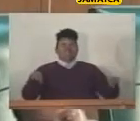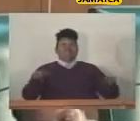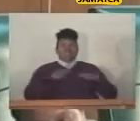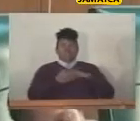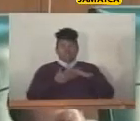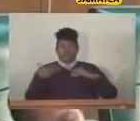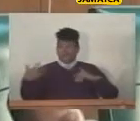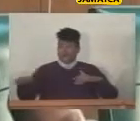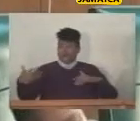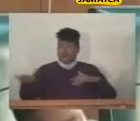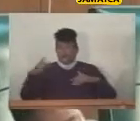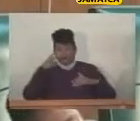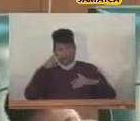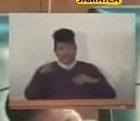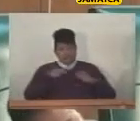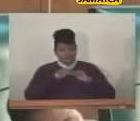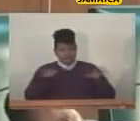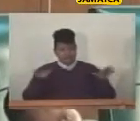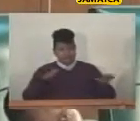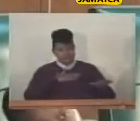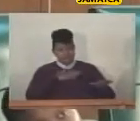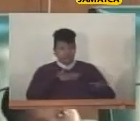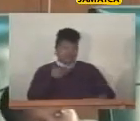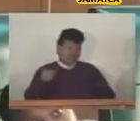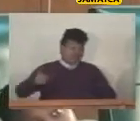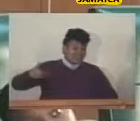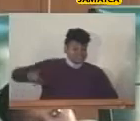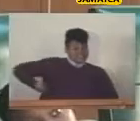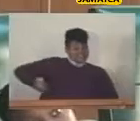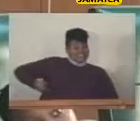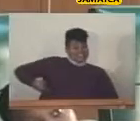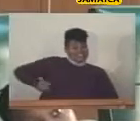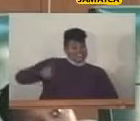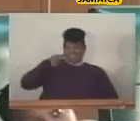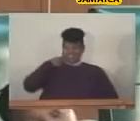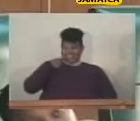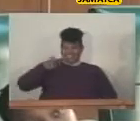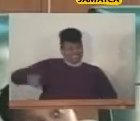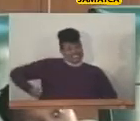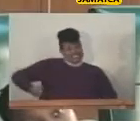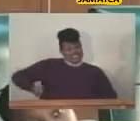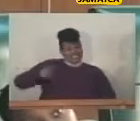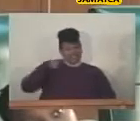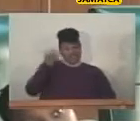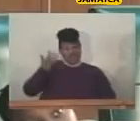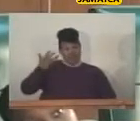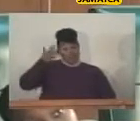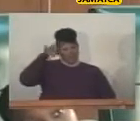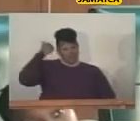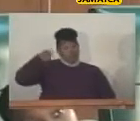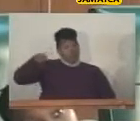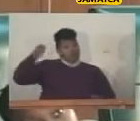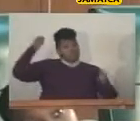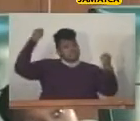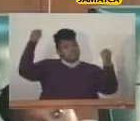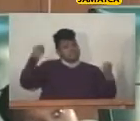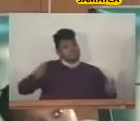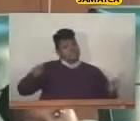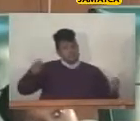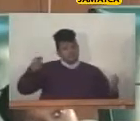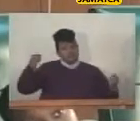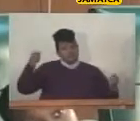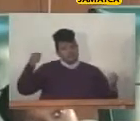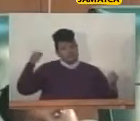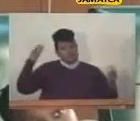place across our country. My hunch is that because of the significant deterioration